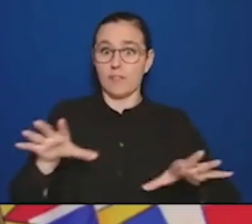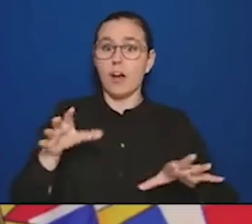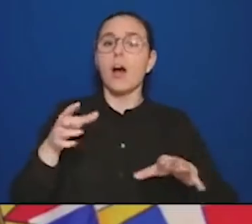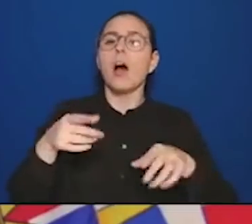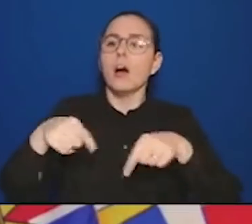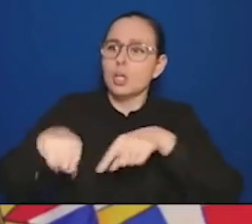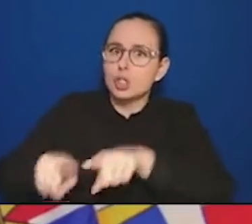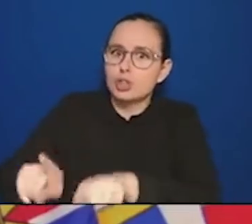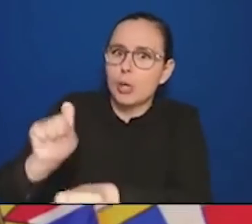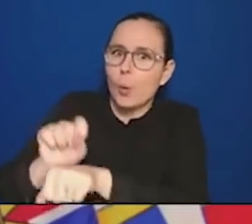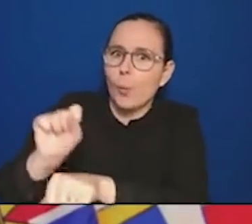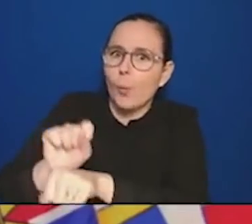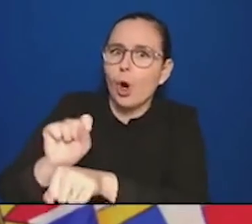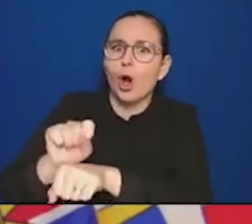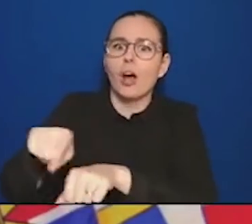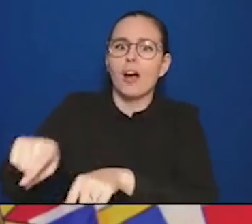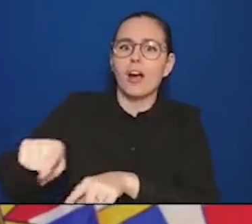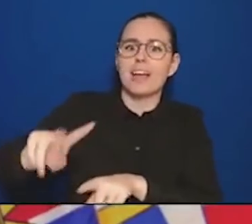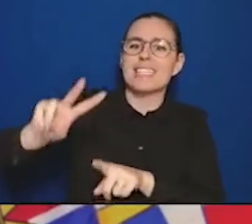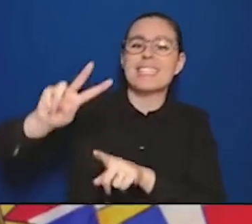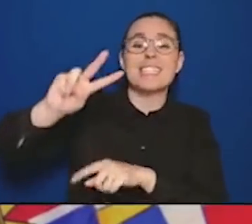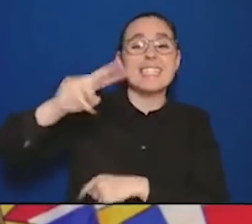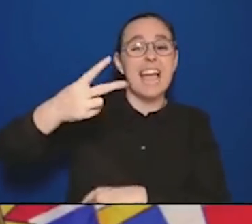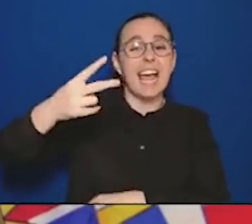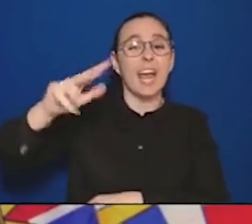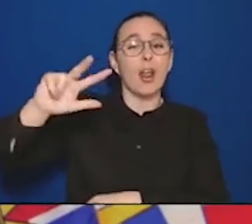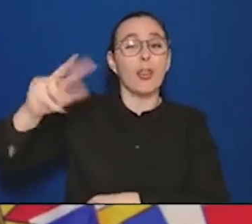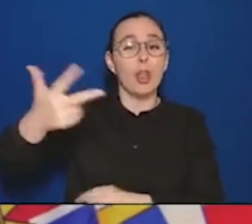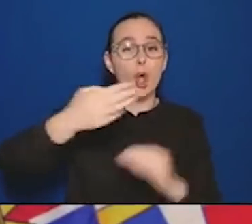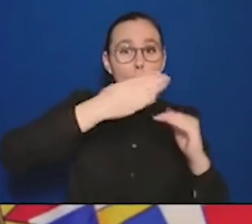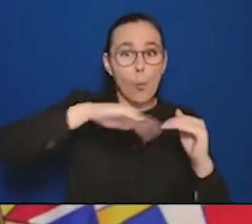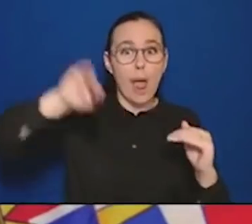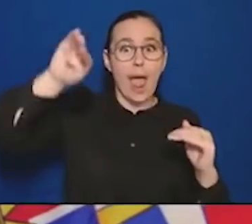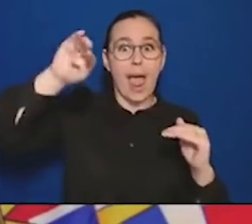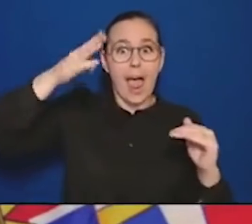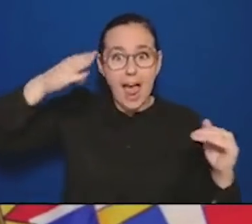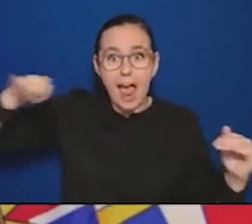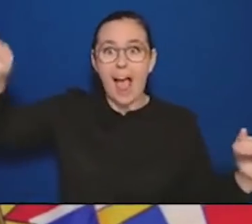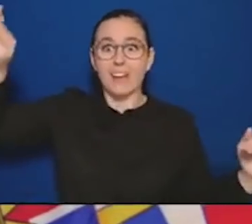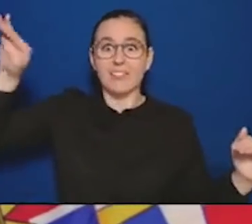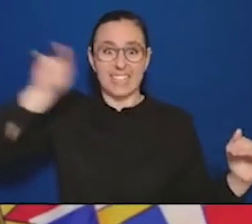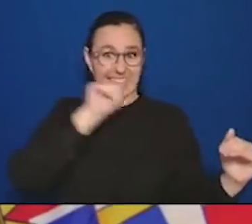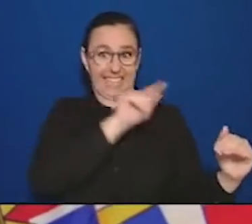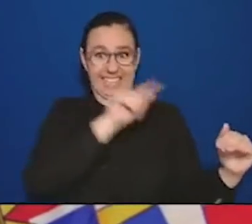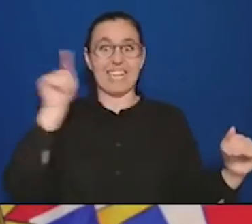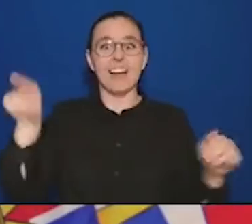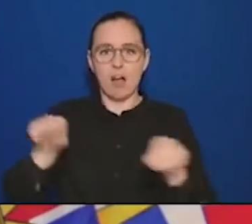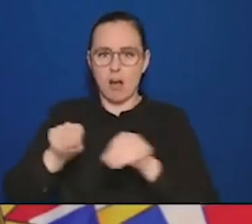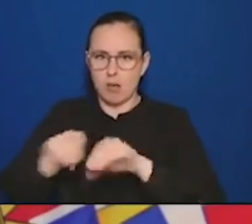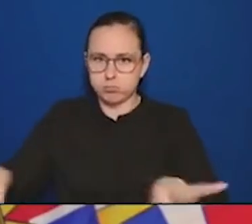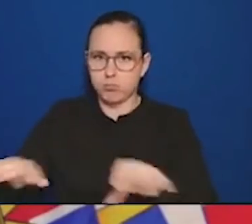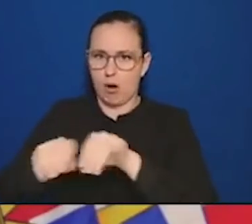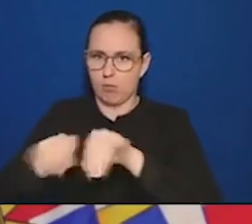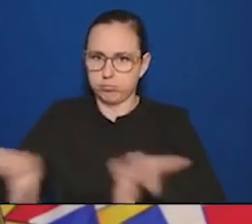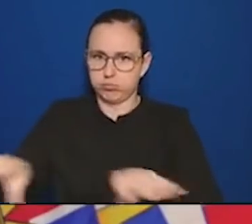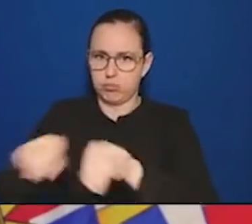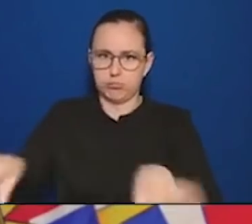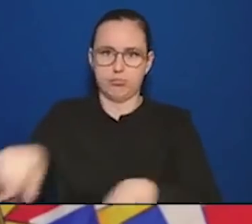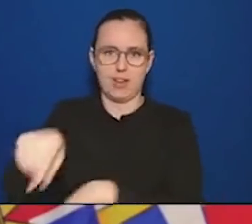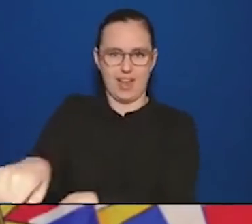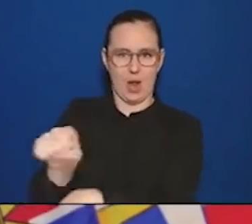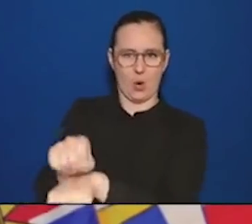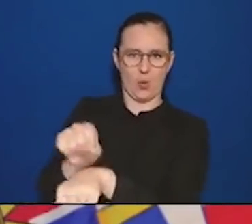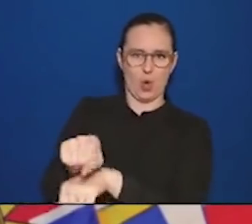of the pandemic, and it was a very challenging time, and that was when we put in other provisions to